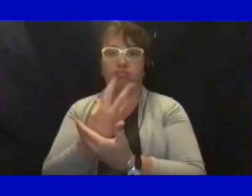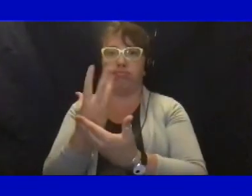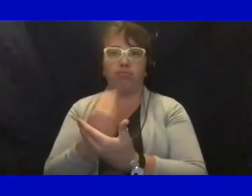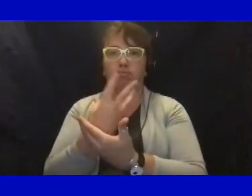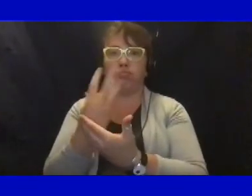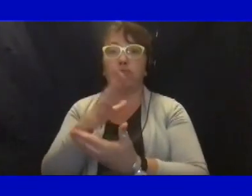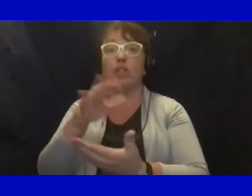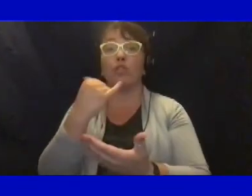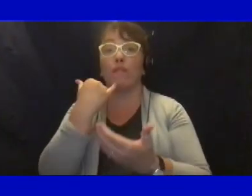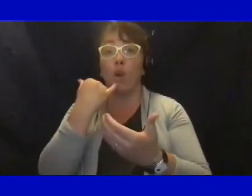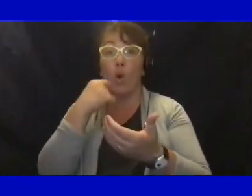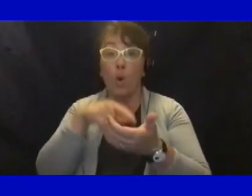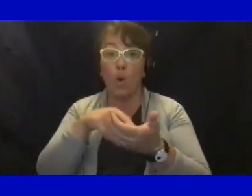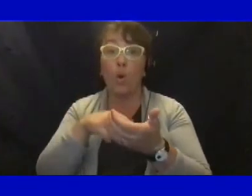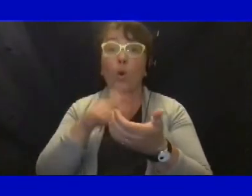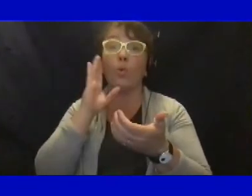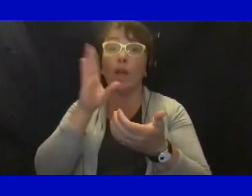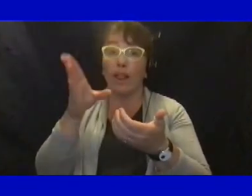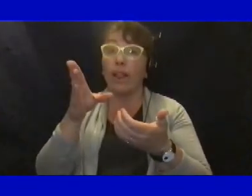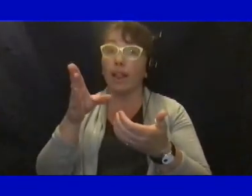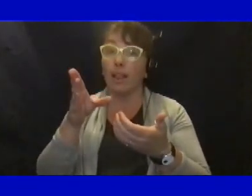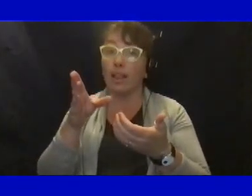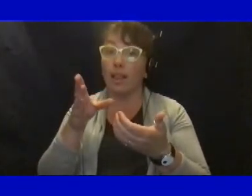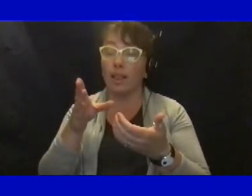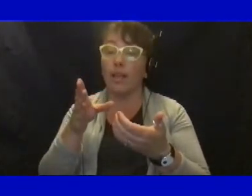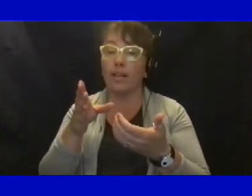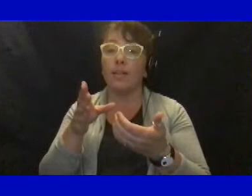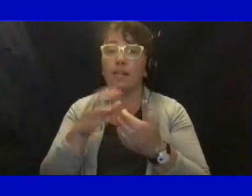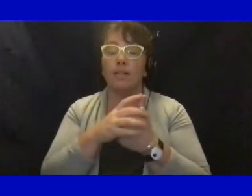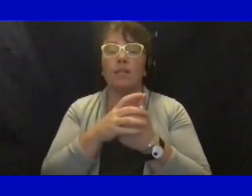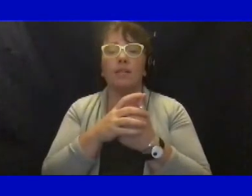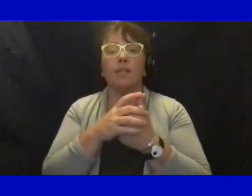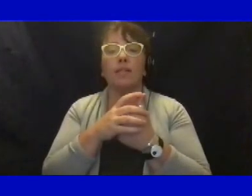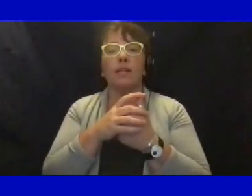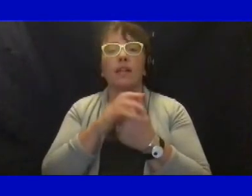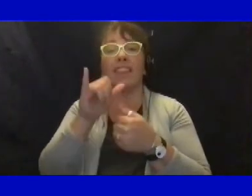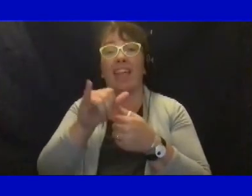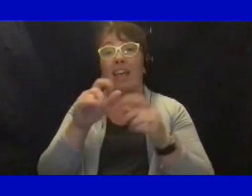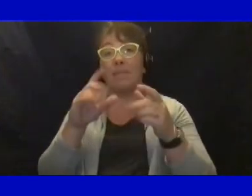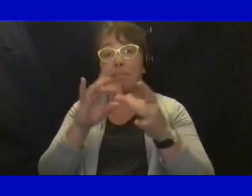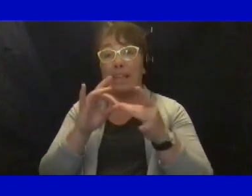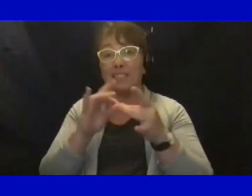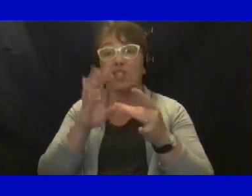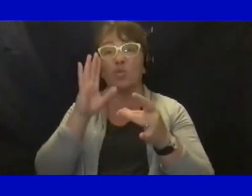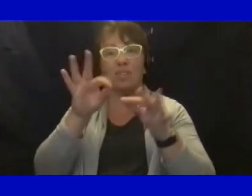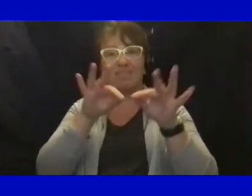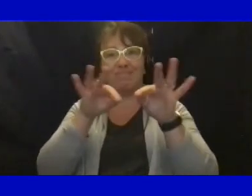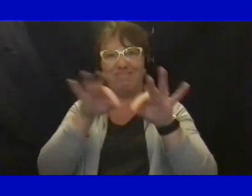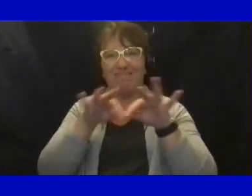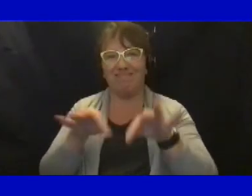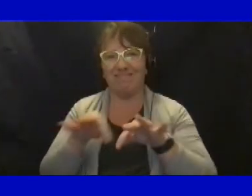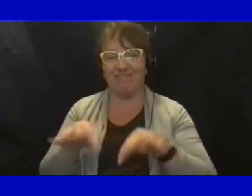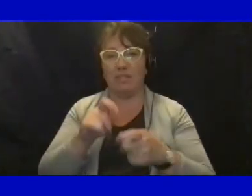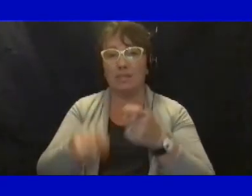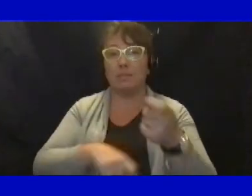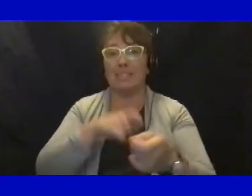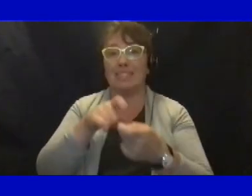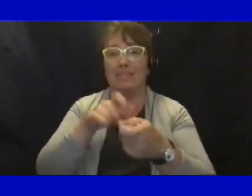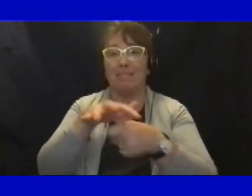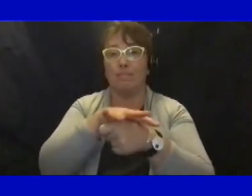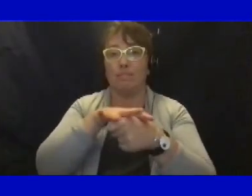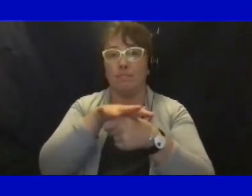through the wireless emergency alert system. And the warning message will be specific to the actual burn scar. And it may even give some information